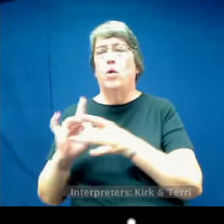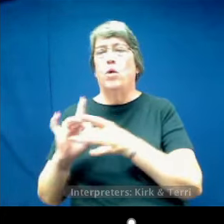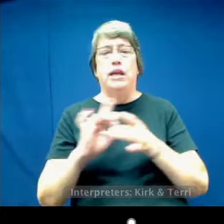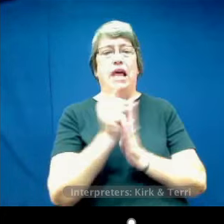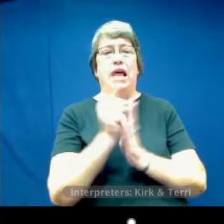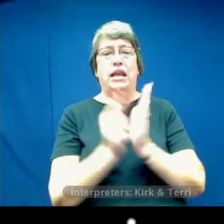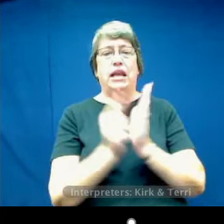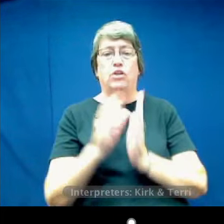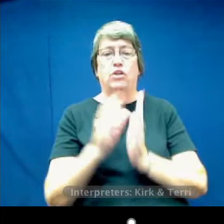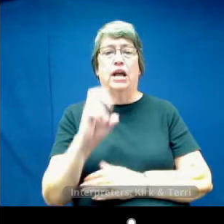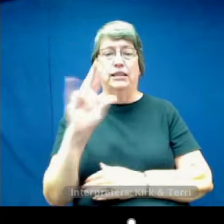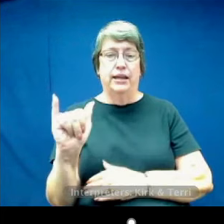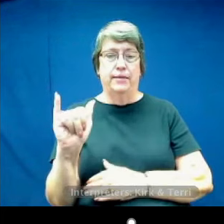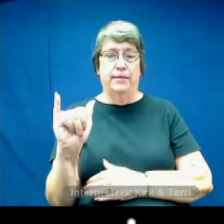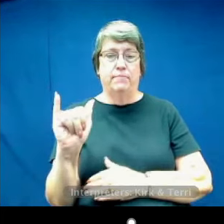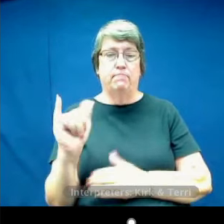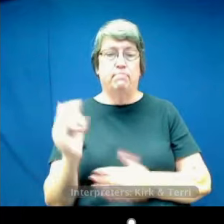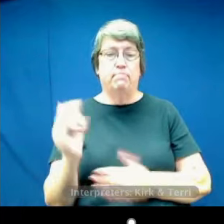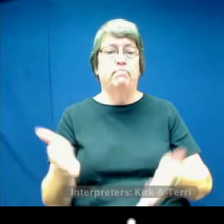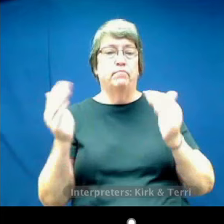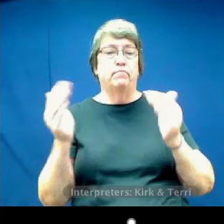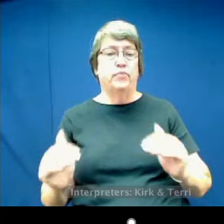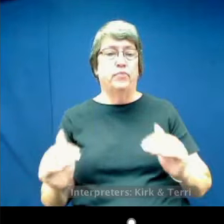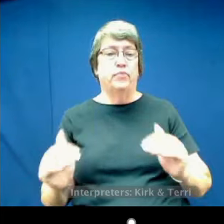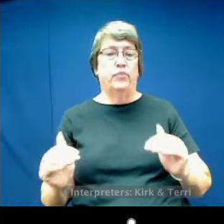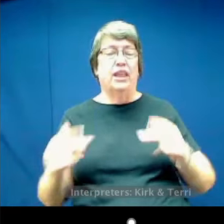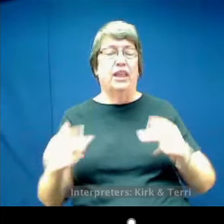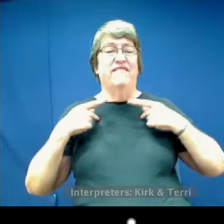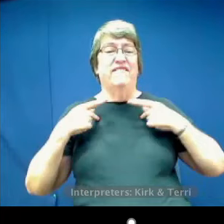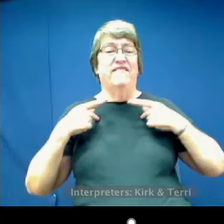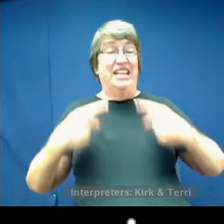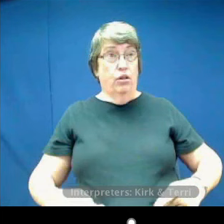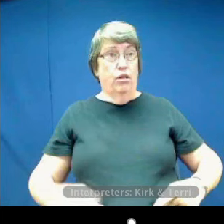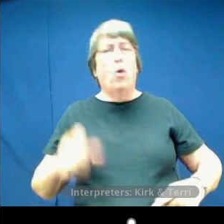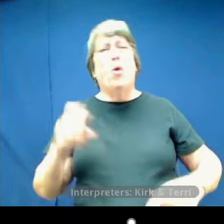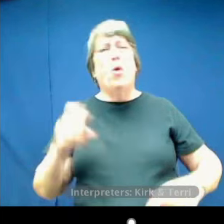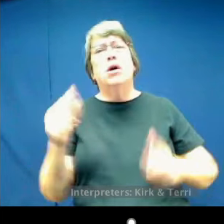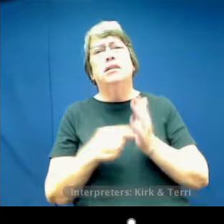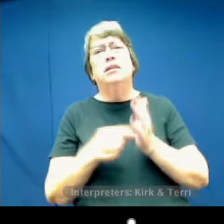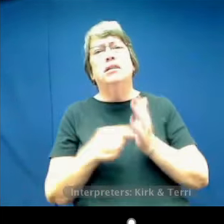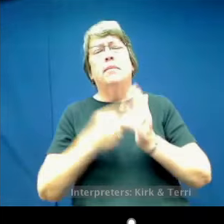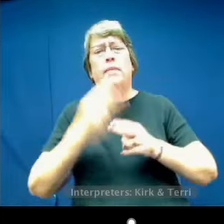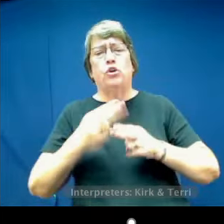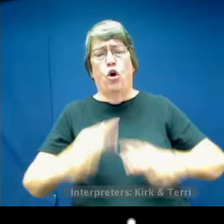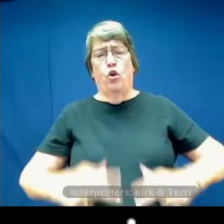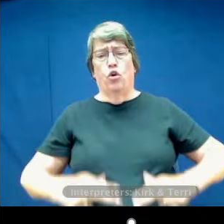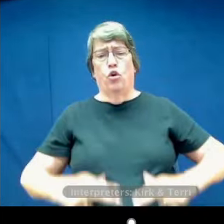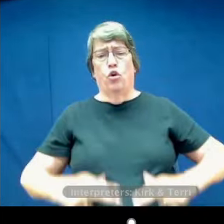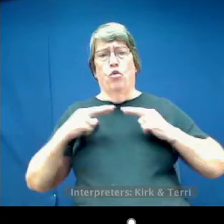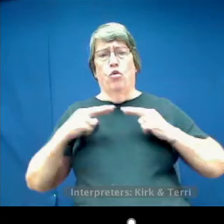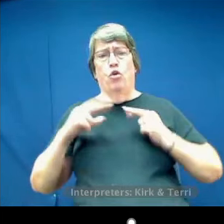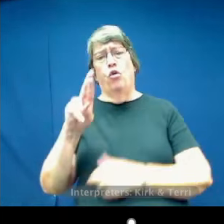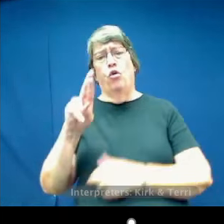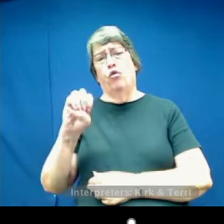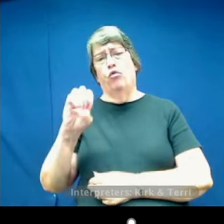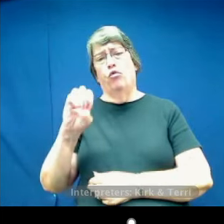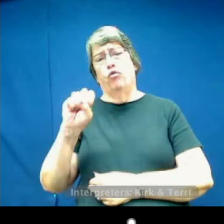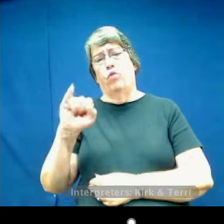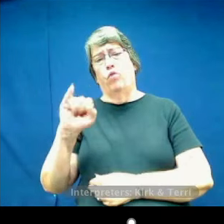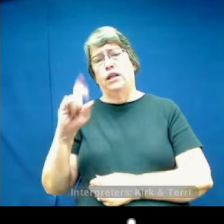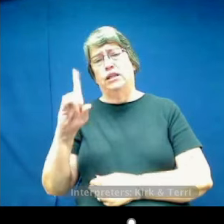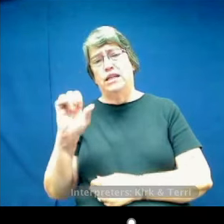physical is also called residential custody. That deals with where the child lives and for what portion